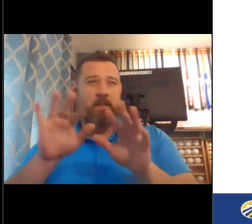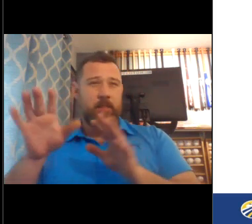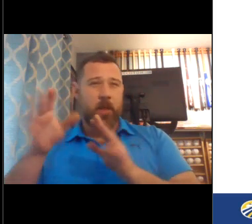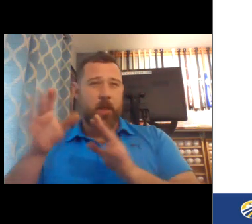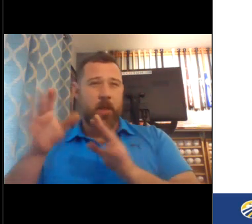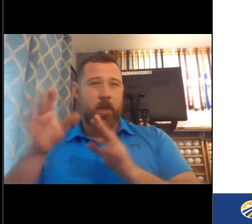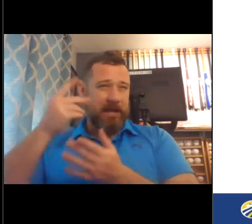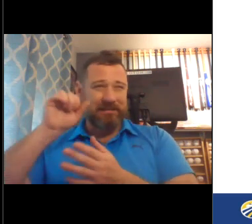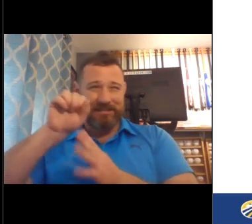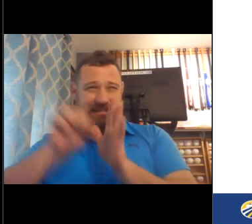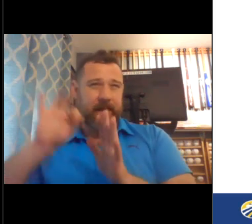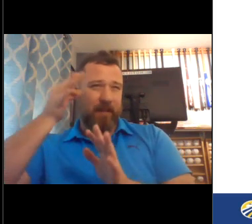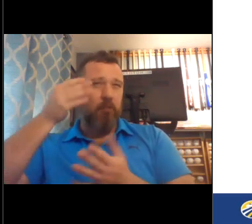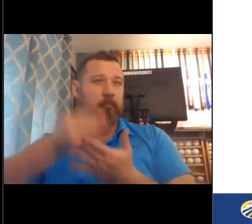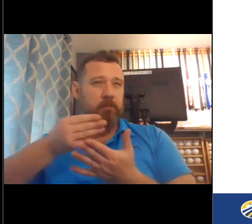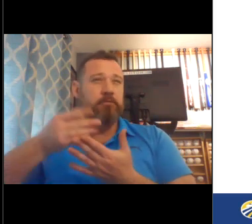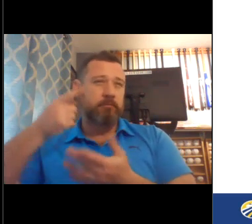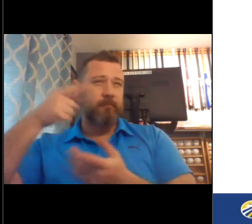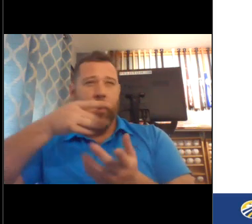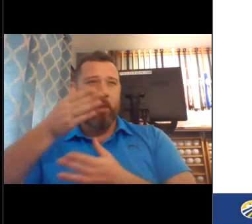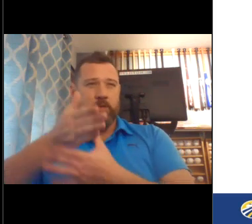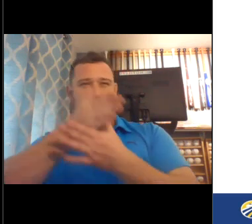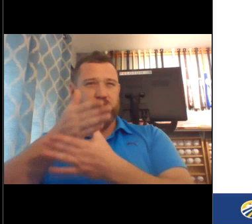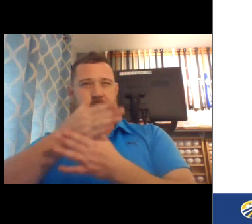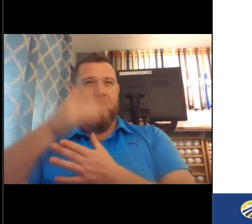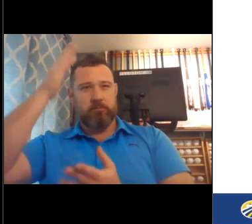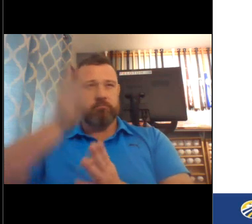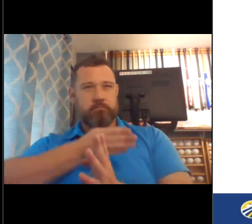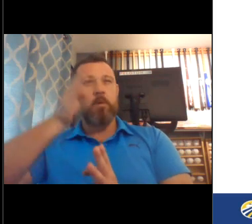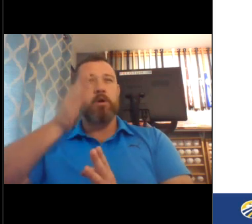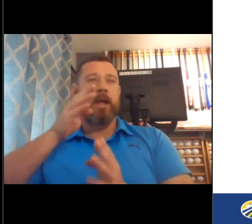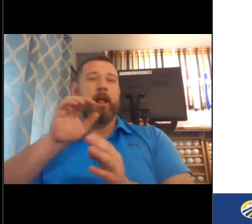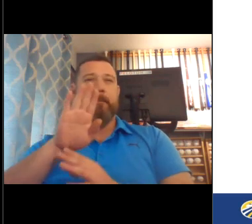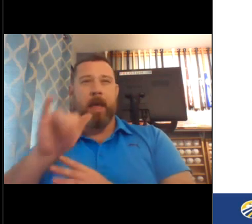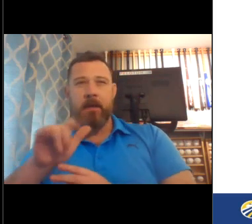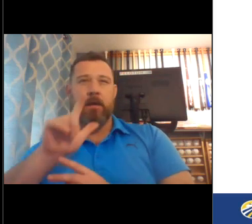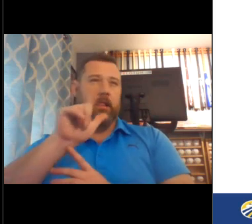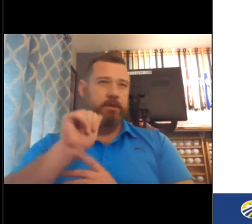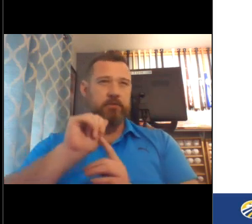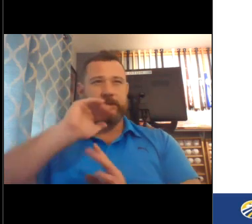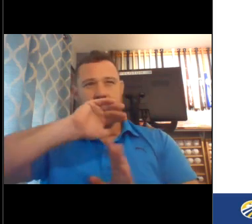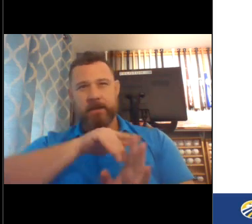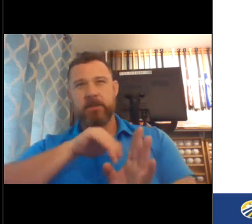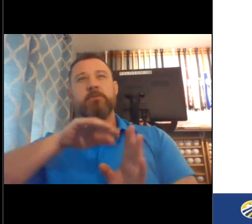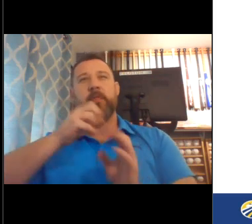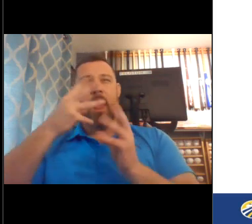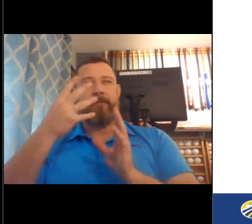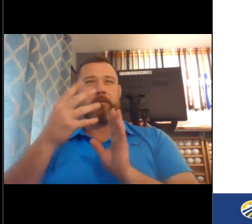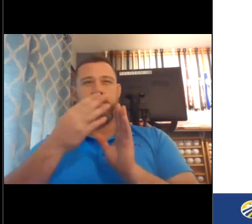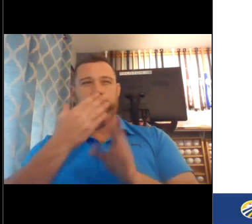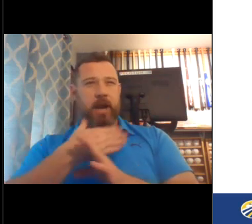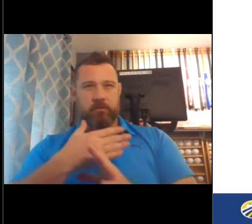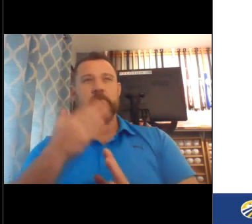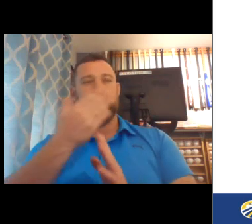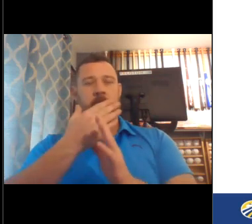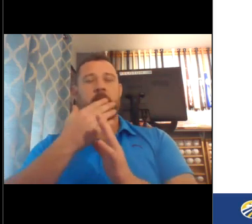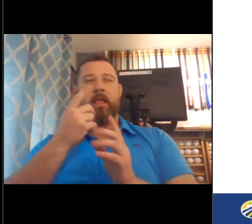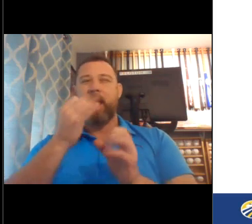investments, particularly in those shared corridors I mentioned earlier in the Bay Area, Los Angeles Basin. There's a lot of examples that I gave